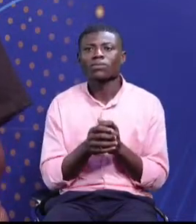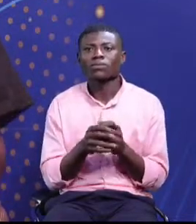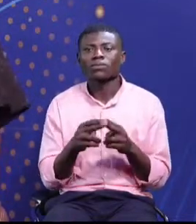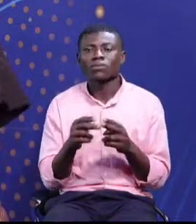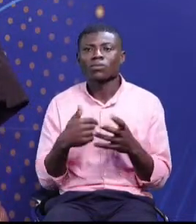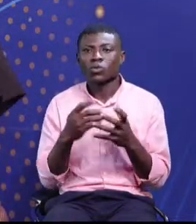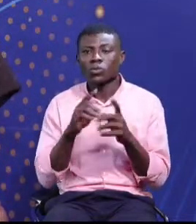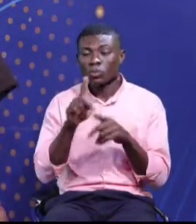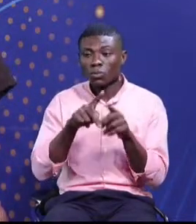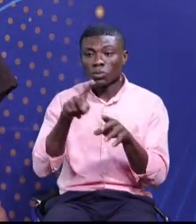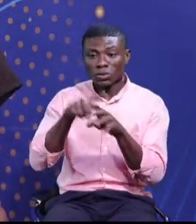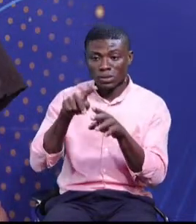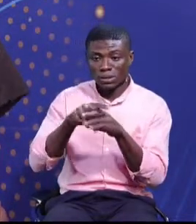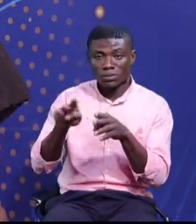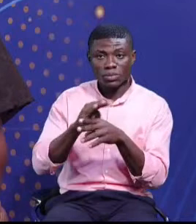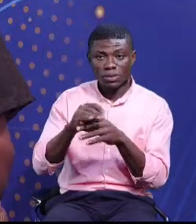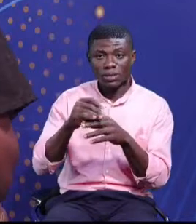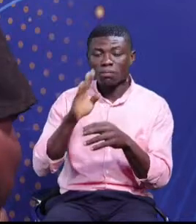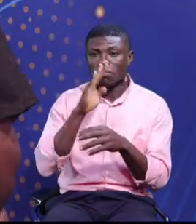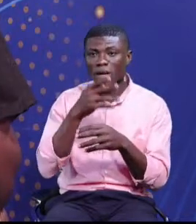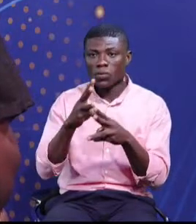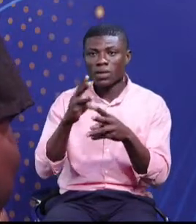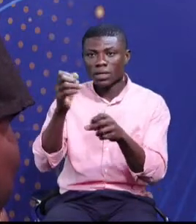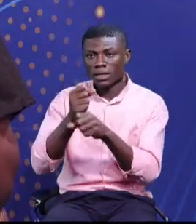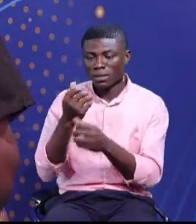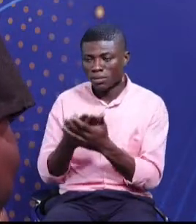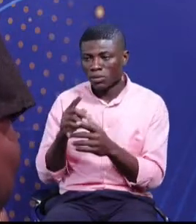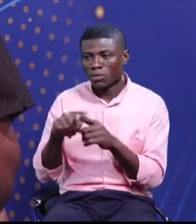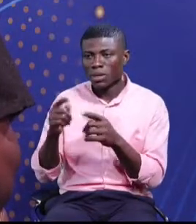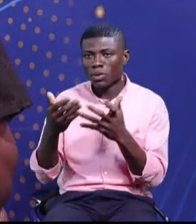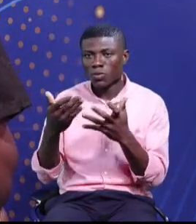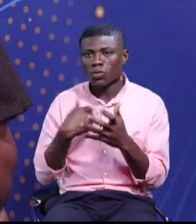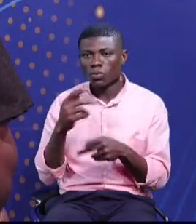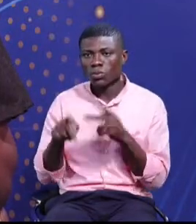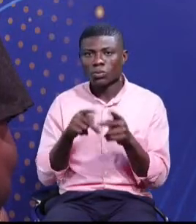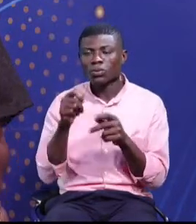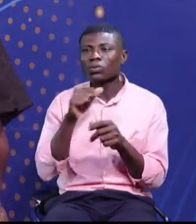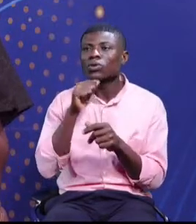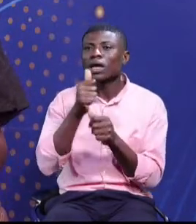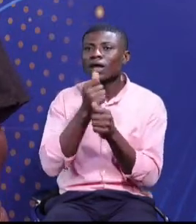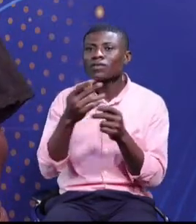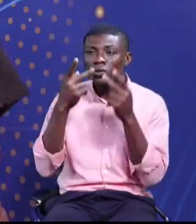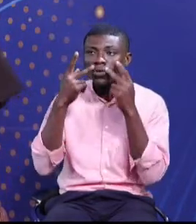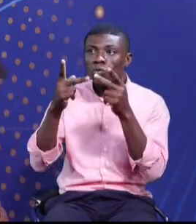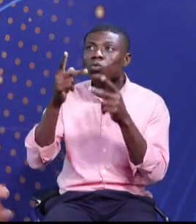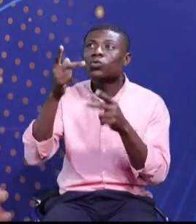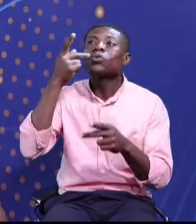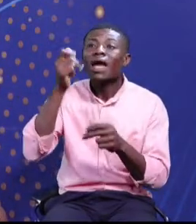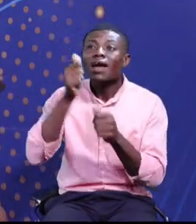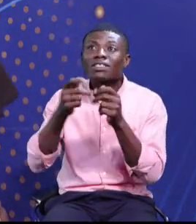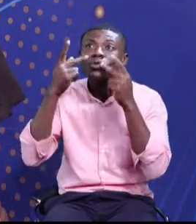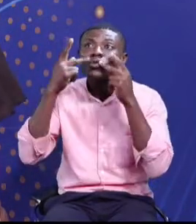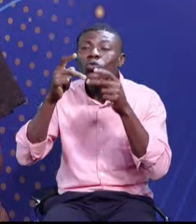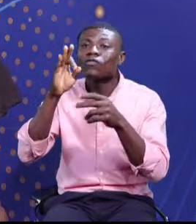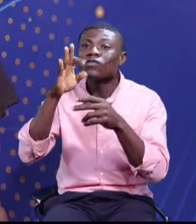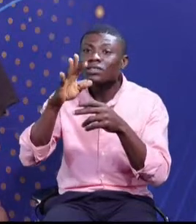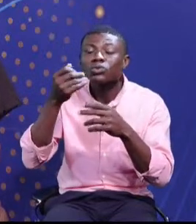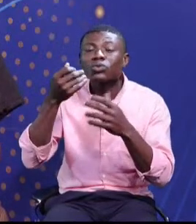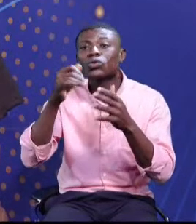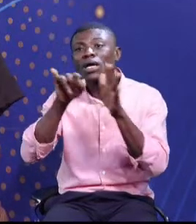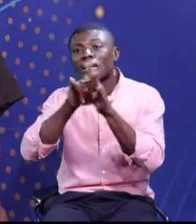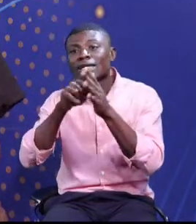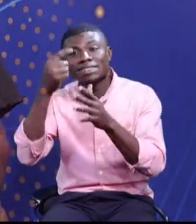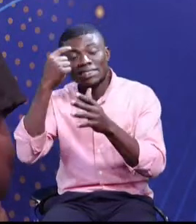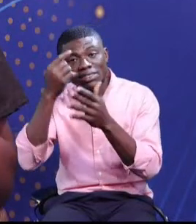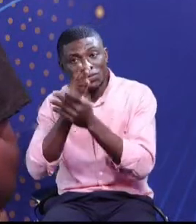being controversial, but I'm being very real. So I just want people to understand, not everything you see makes sense, right? But then,